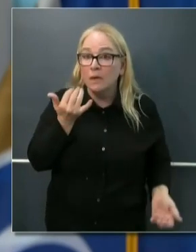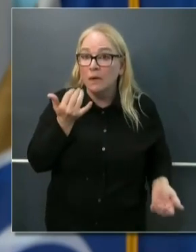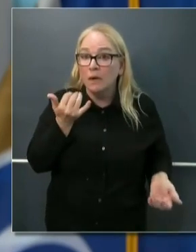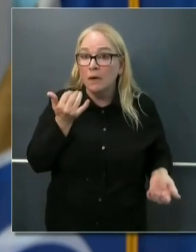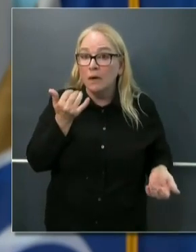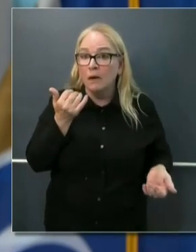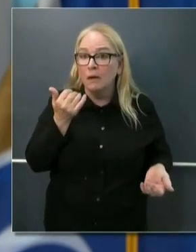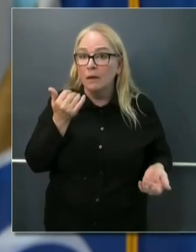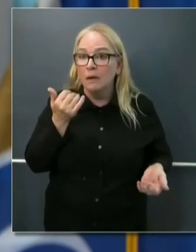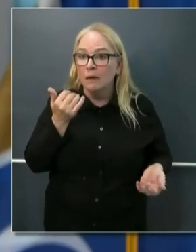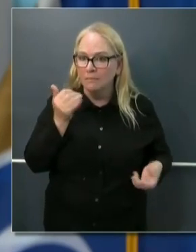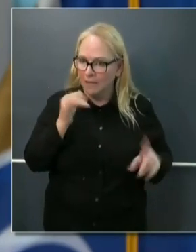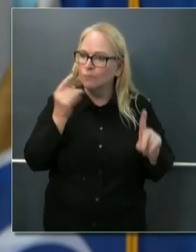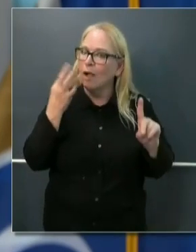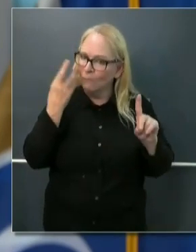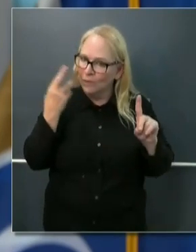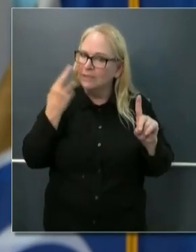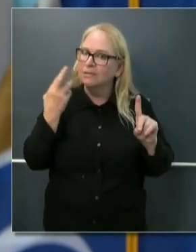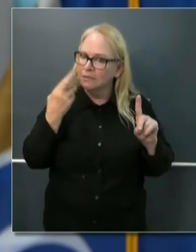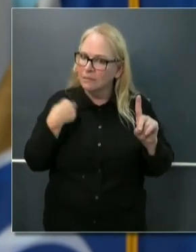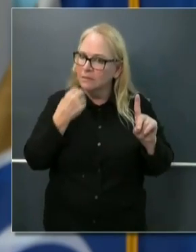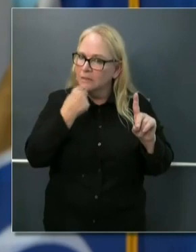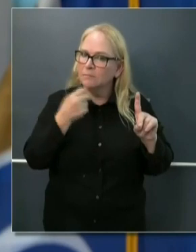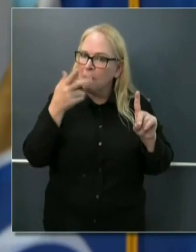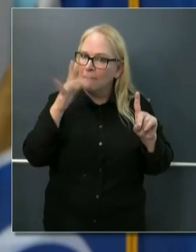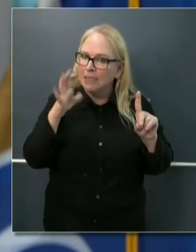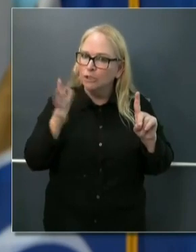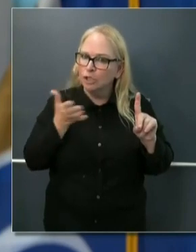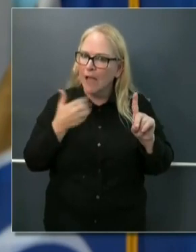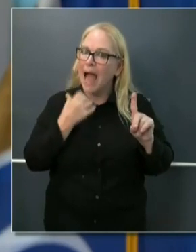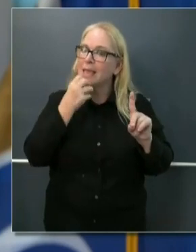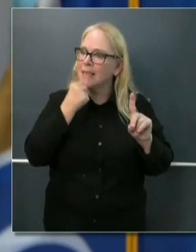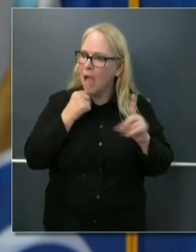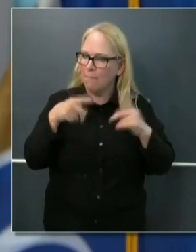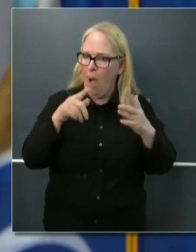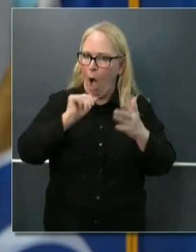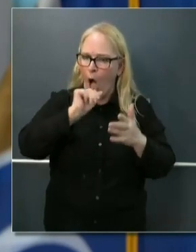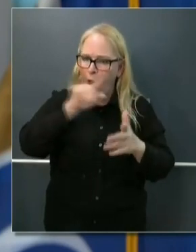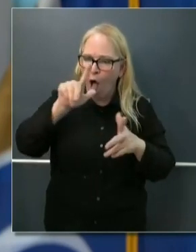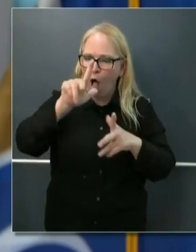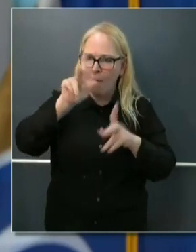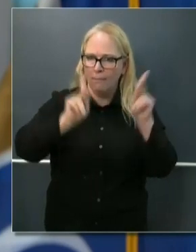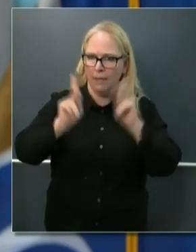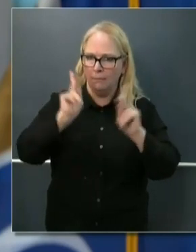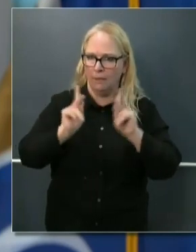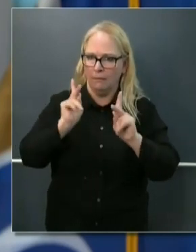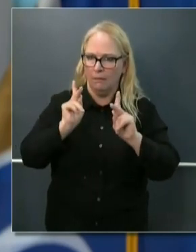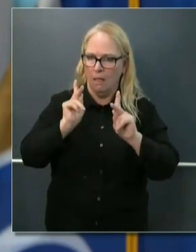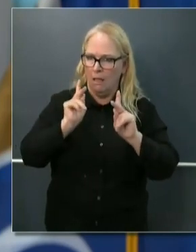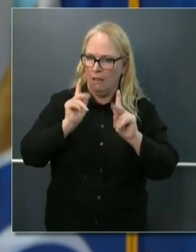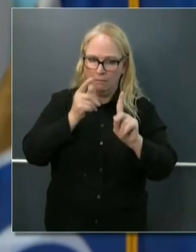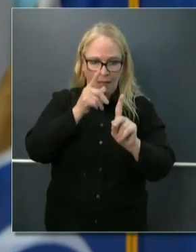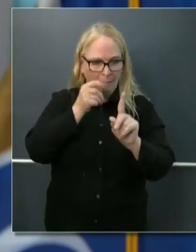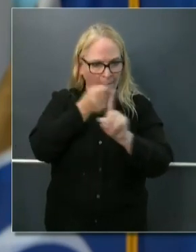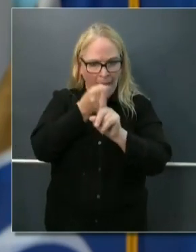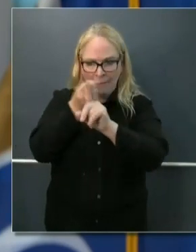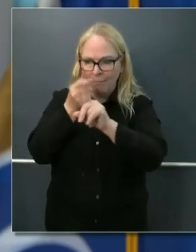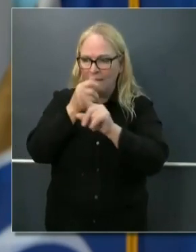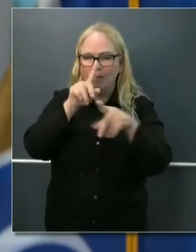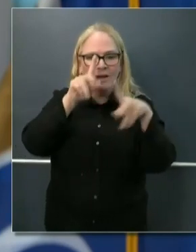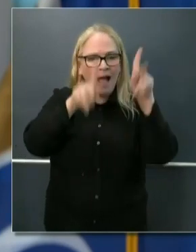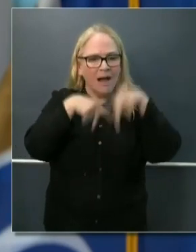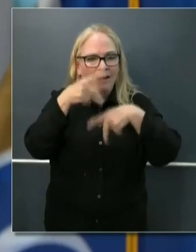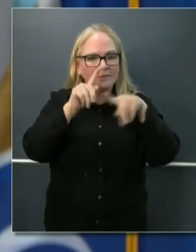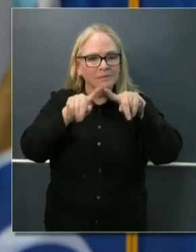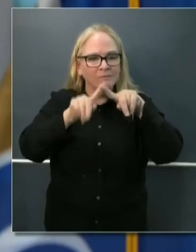one of the reasons I care deeply, because I care about all communities that have been impacted and oppressed and disproportionately are